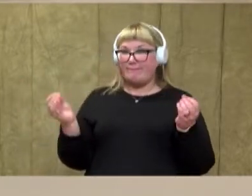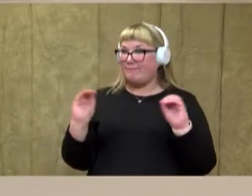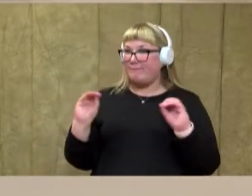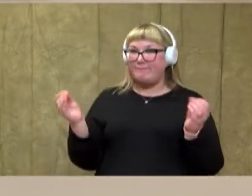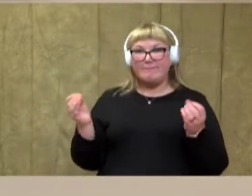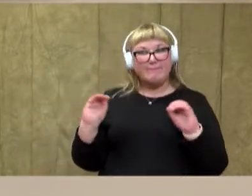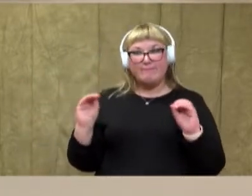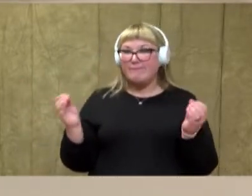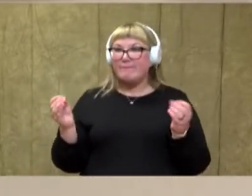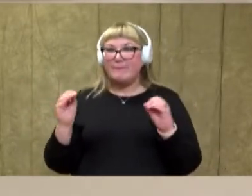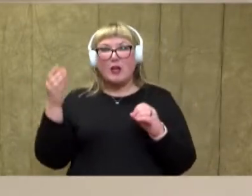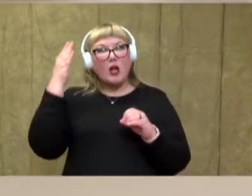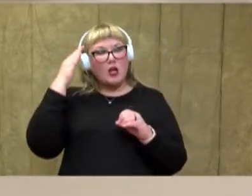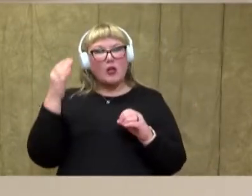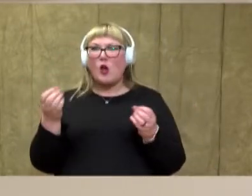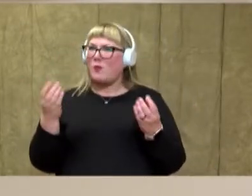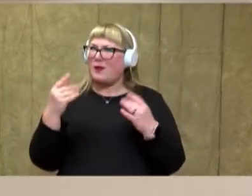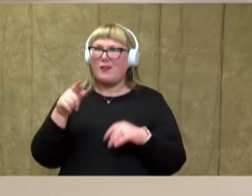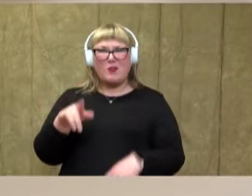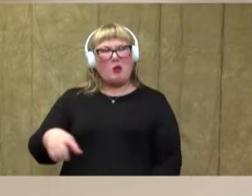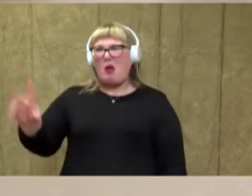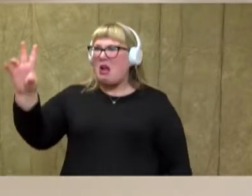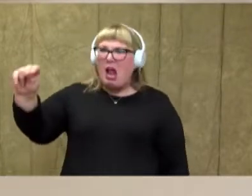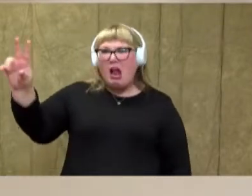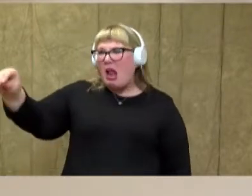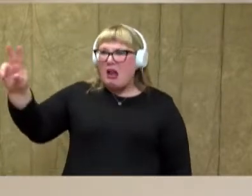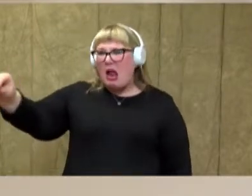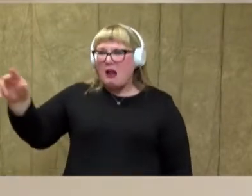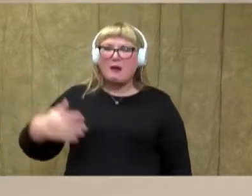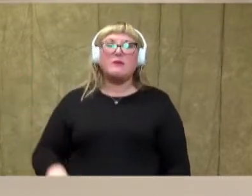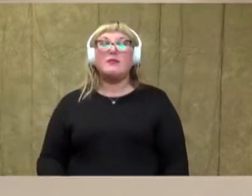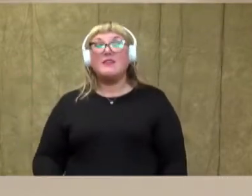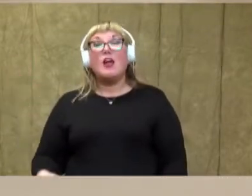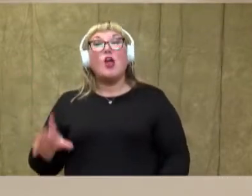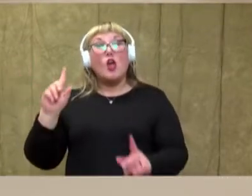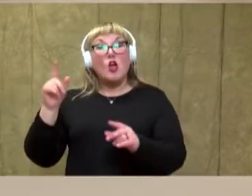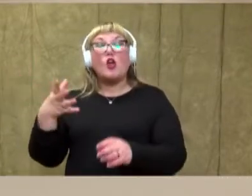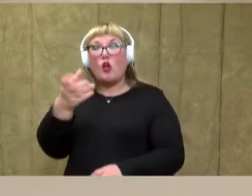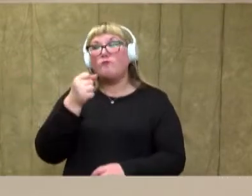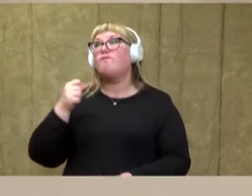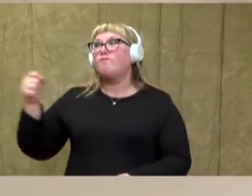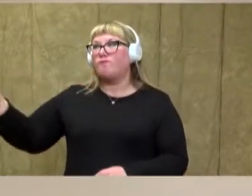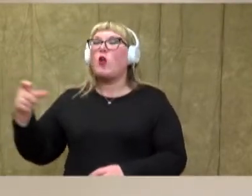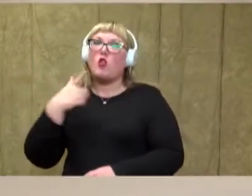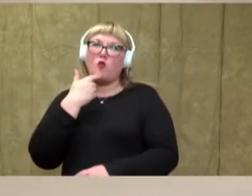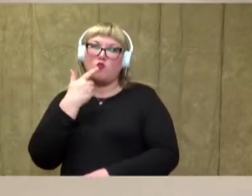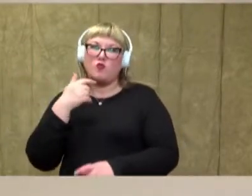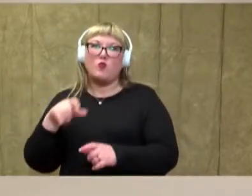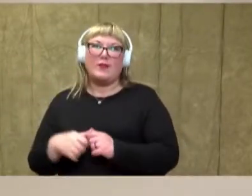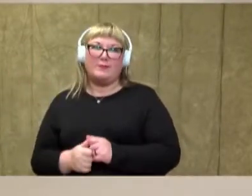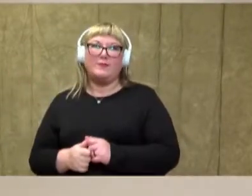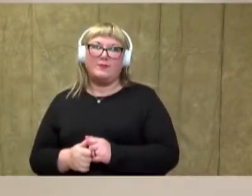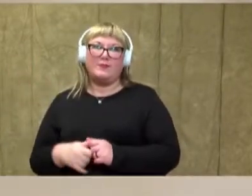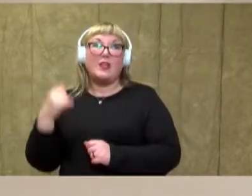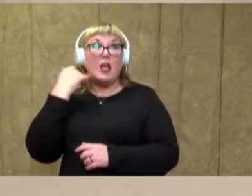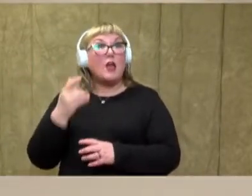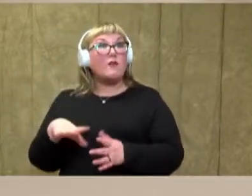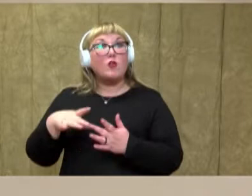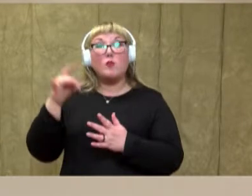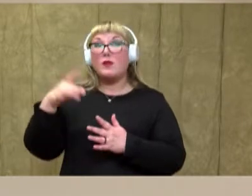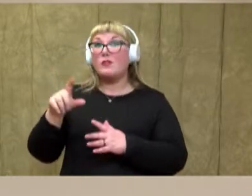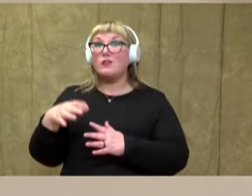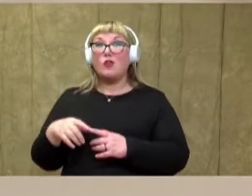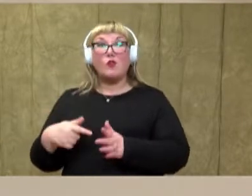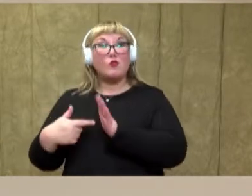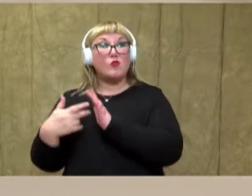No, and I know a lot of you are pointing right now. No, it goes underneath the red. Absolutely so. If you chose to represent the red team